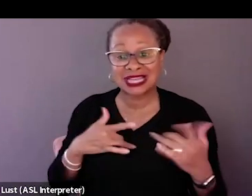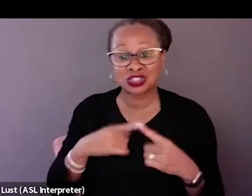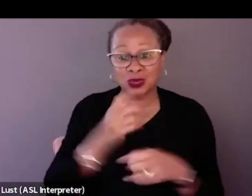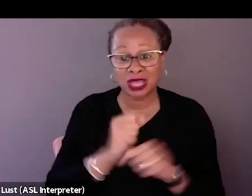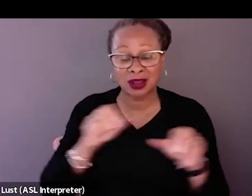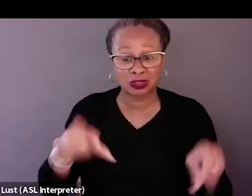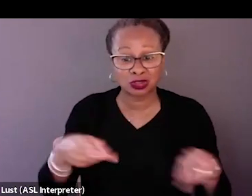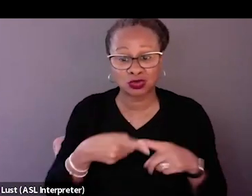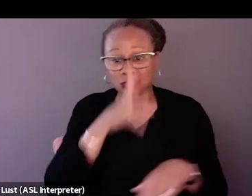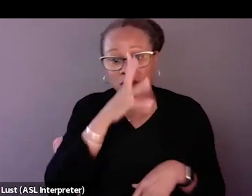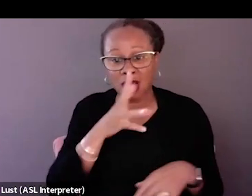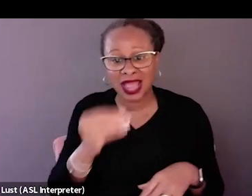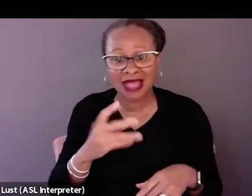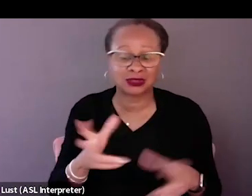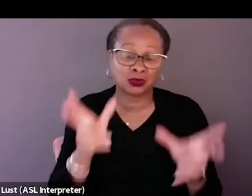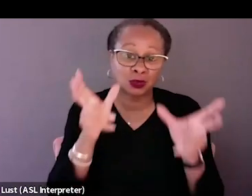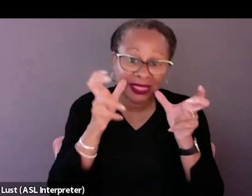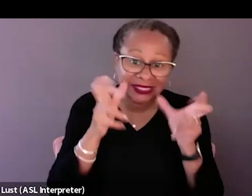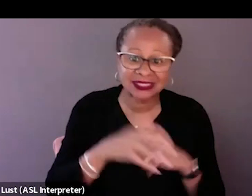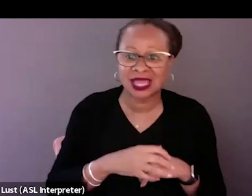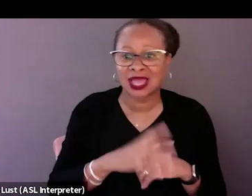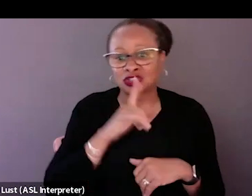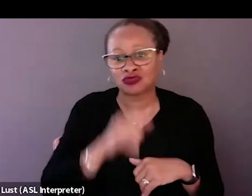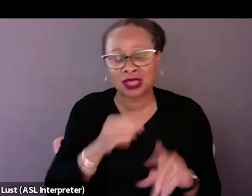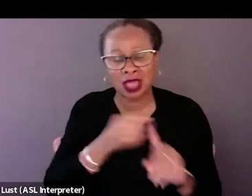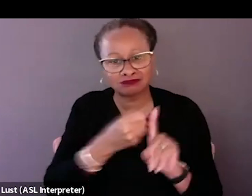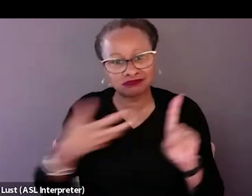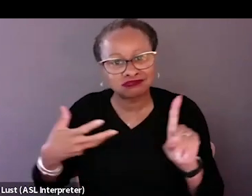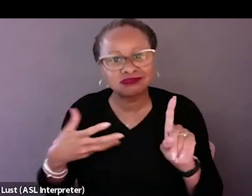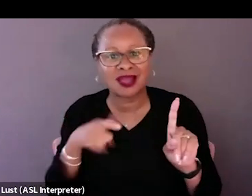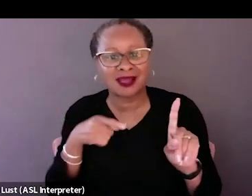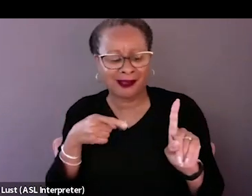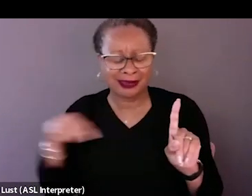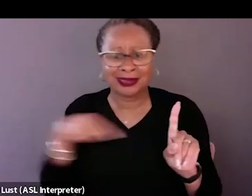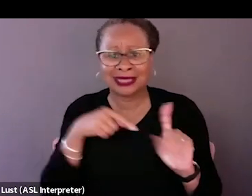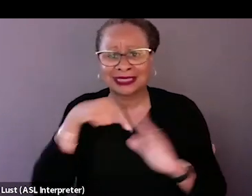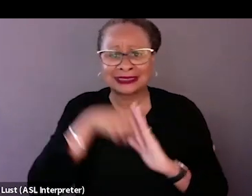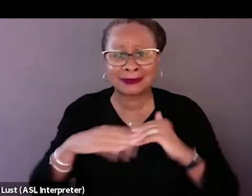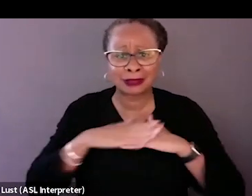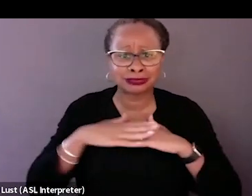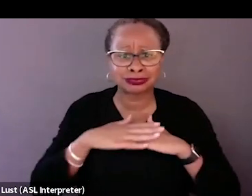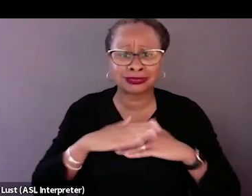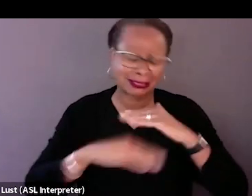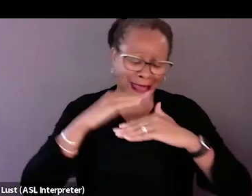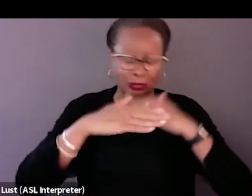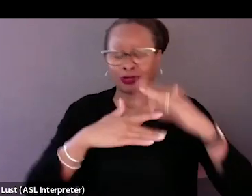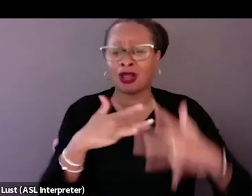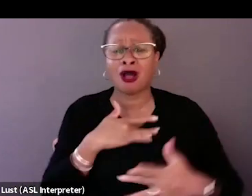chance to talk and to listen, to really unpack this like deeply nuanced, layered, heartfelt,